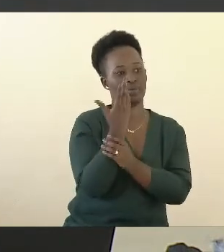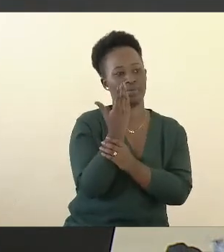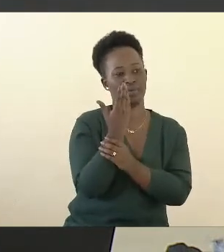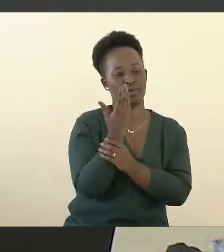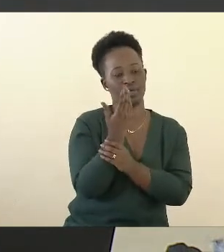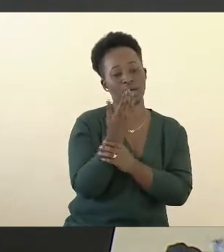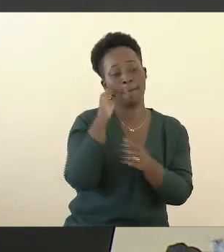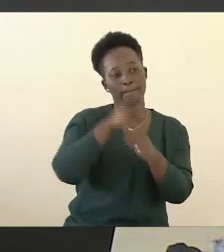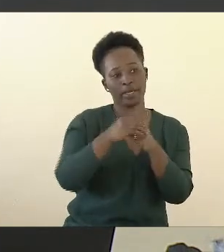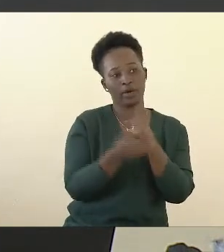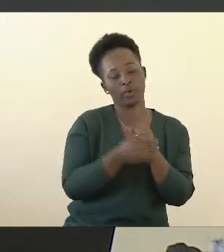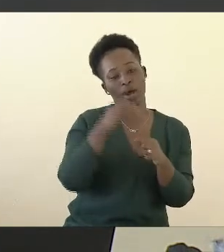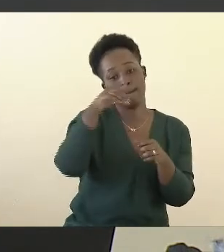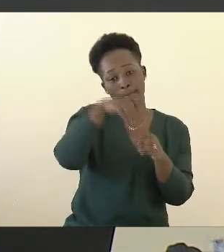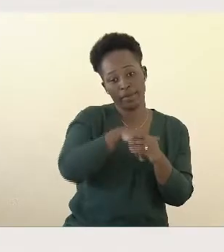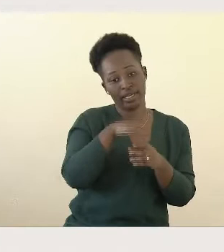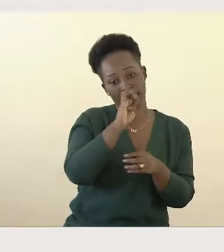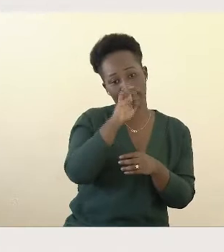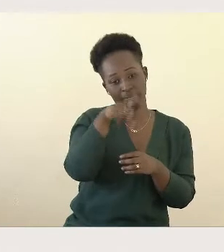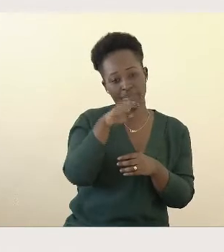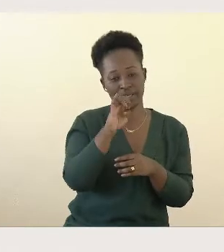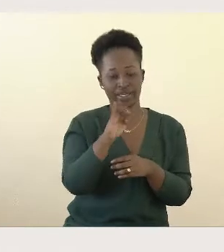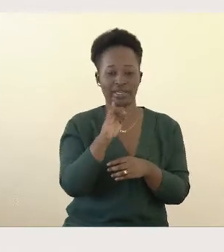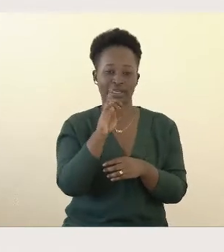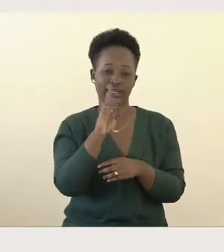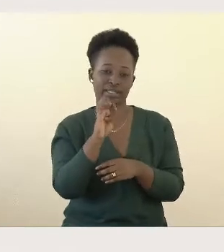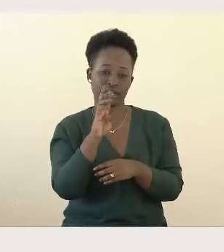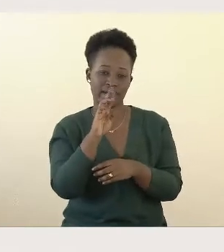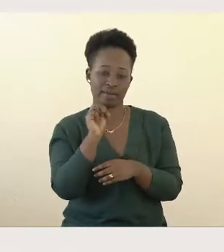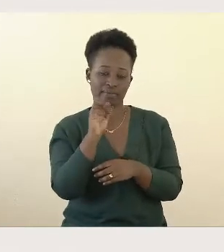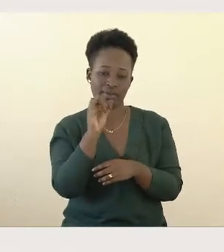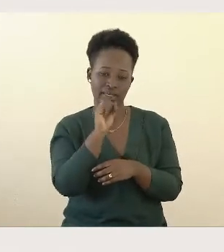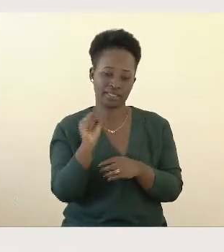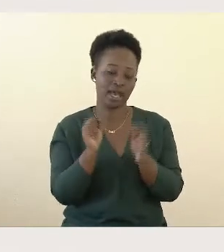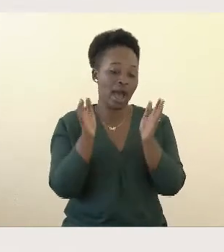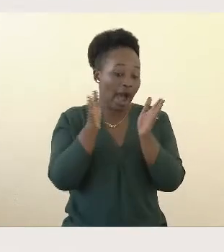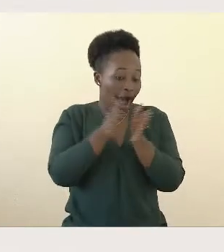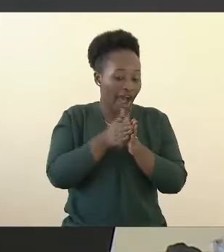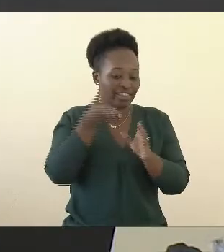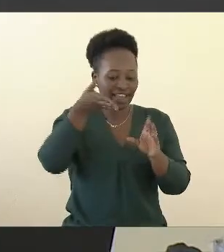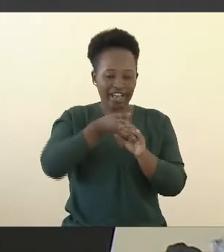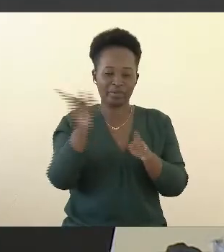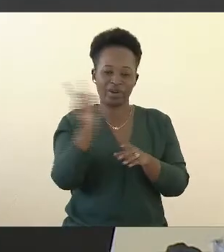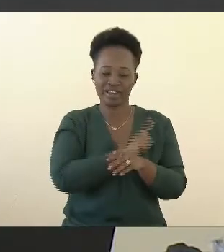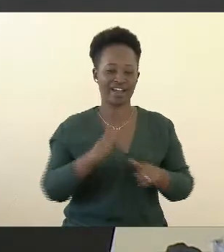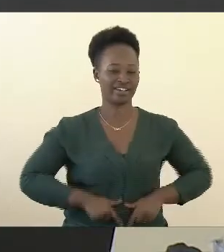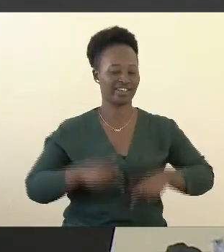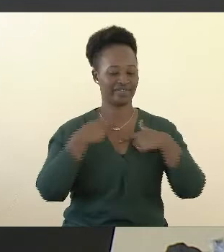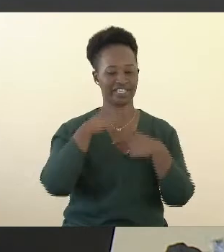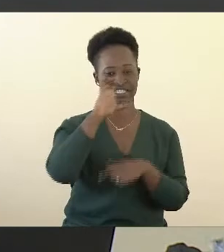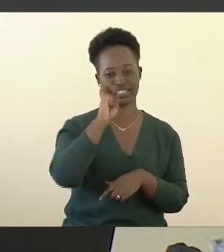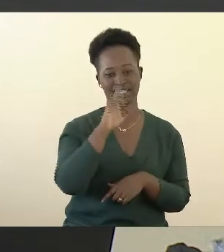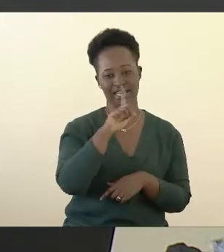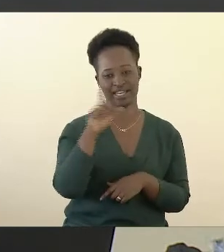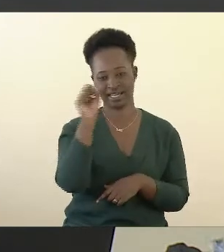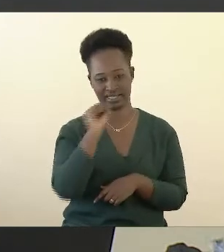of non-living cells. Or we call it to be, they are made up of dead cells. Sorry, they are made up of dead cells,